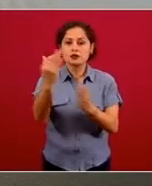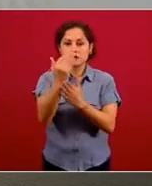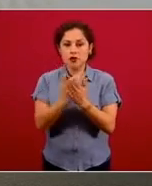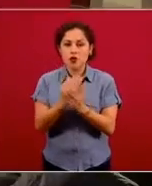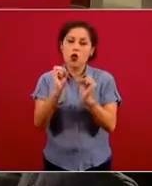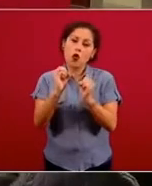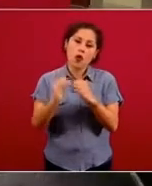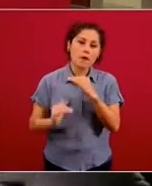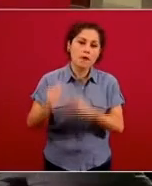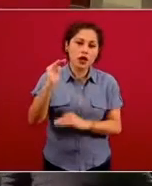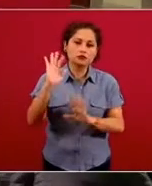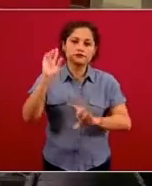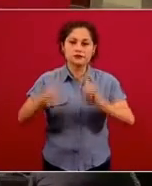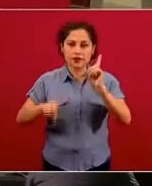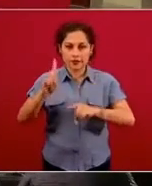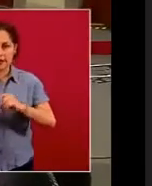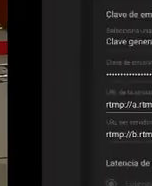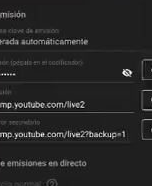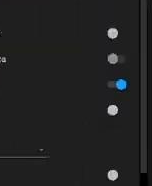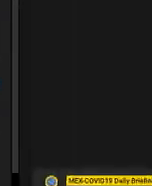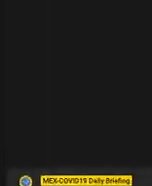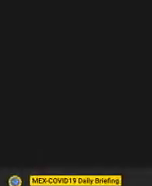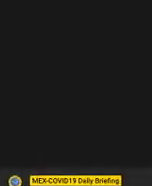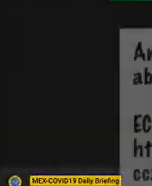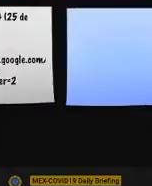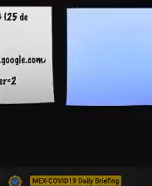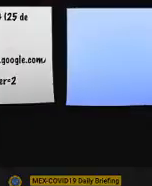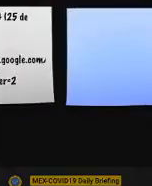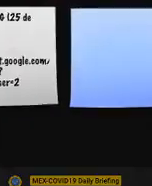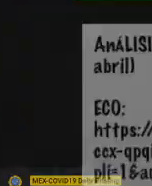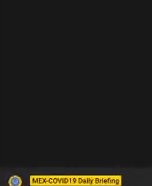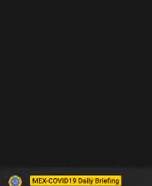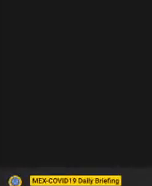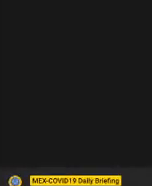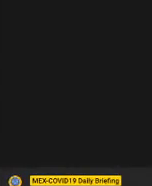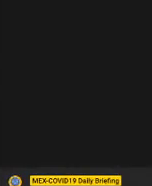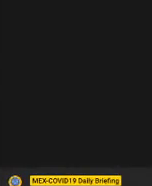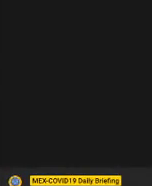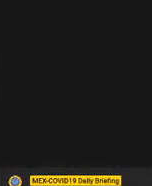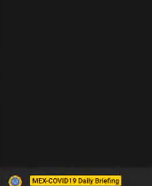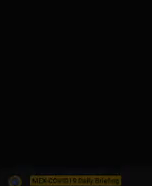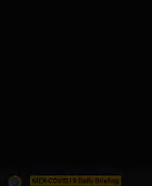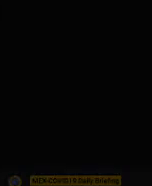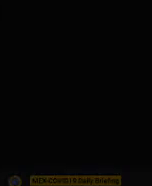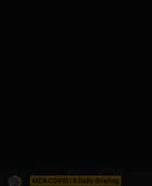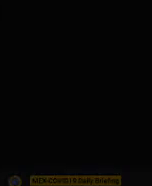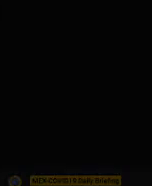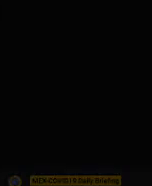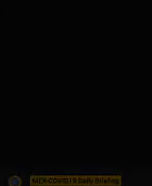which measures are helping us, and we will be updating our database. Thank you.